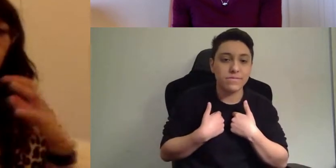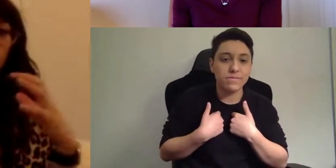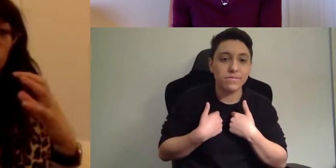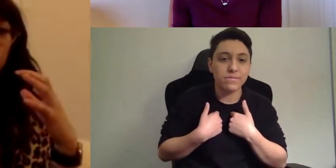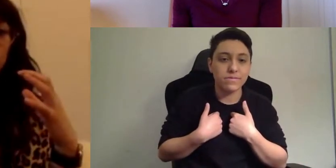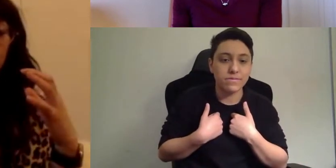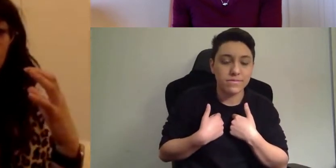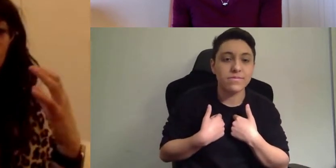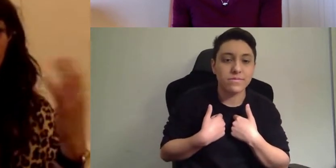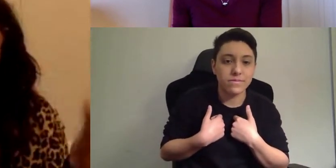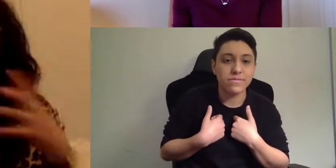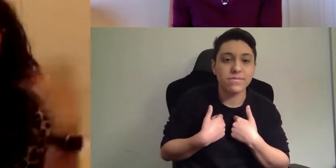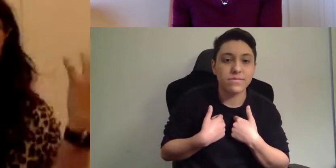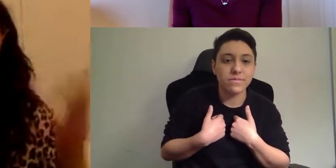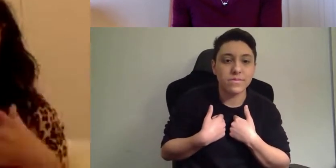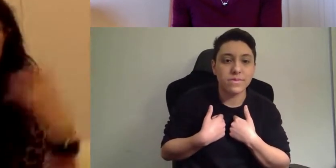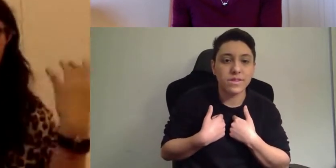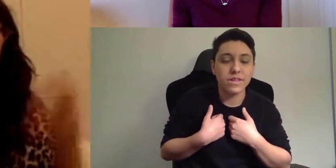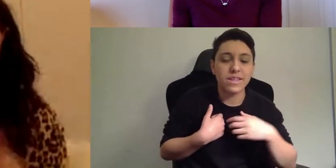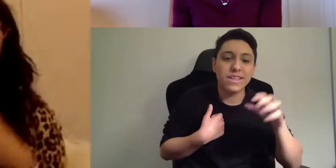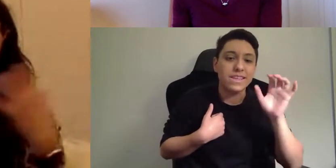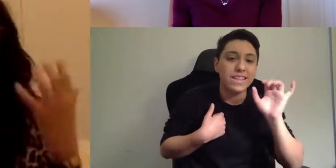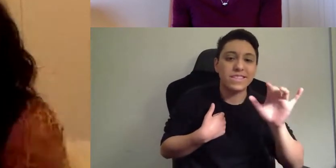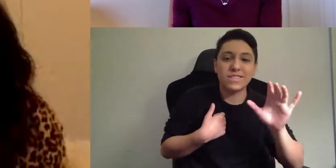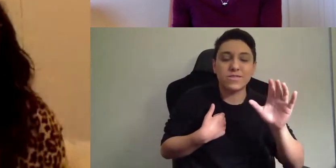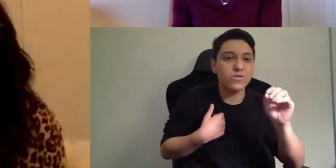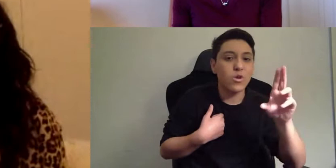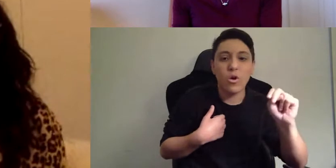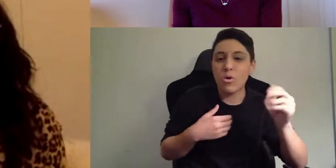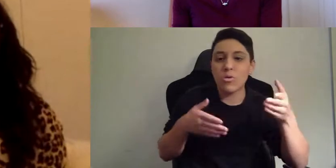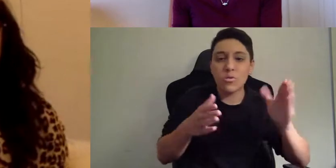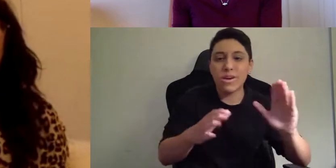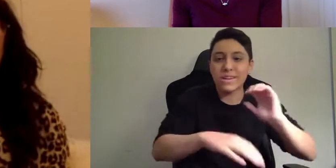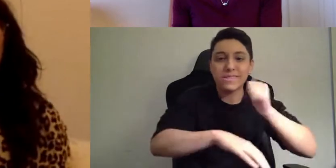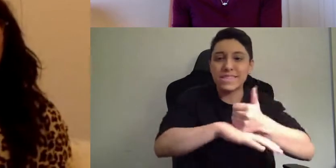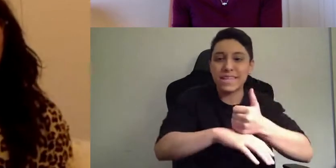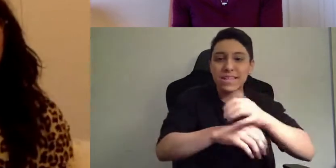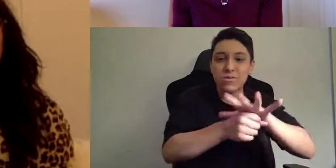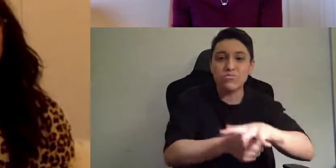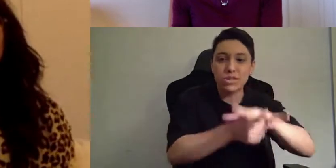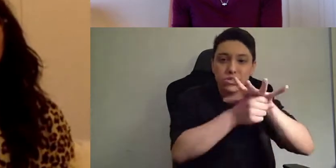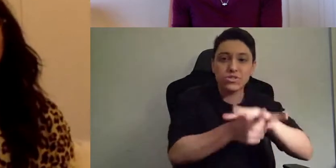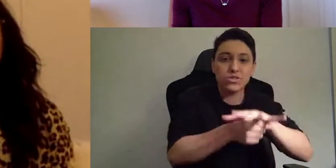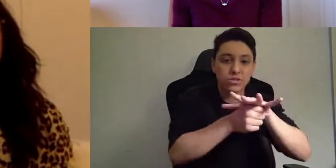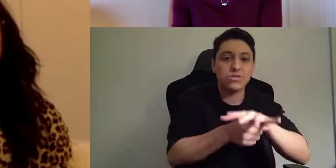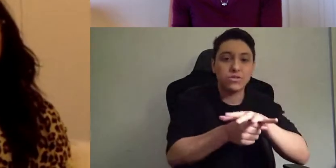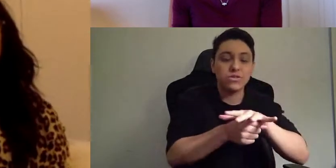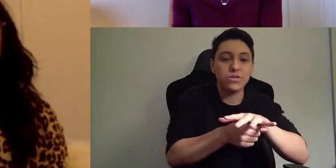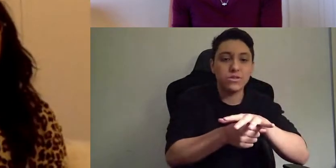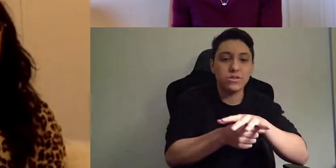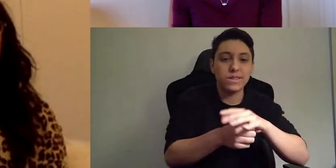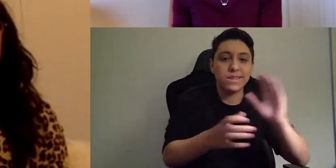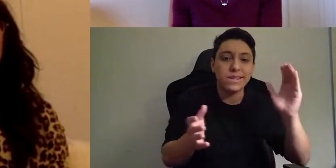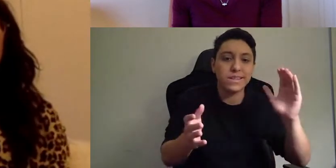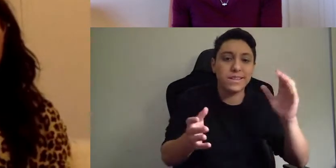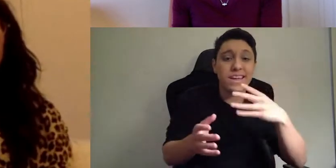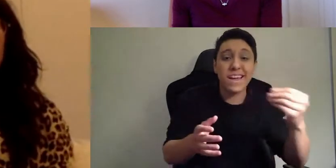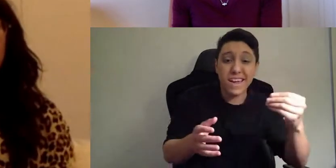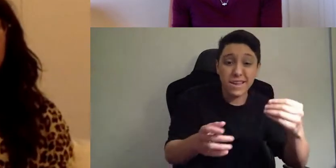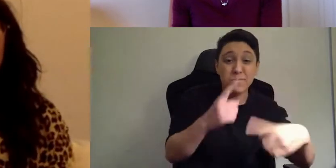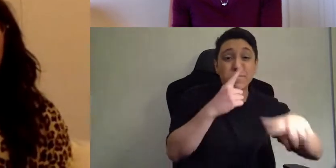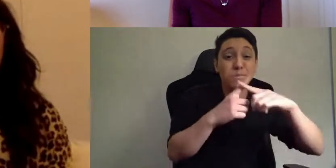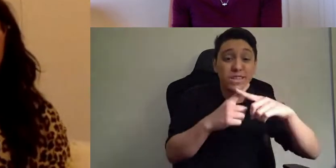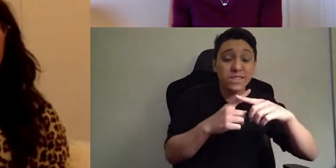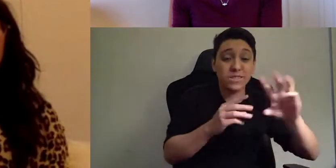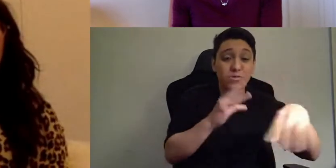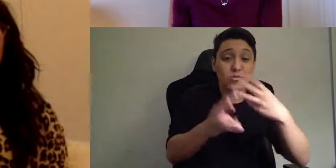in response to the other pressures that are happening in the world. So it's like already, you know, I live in this world